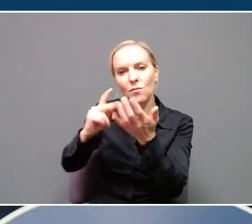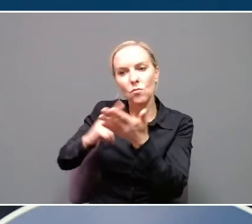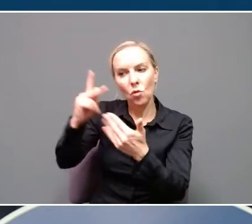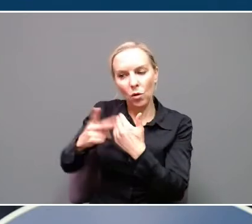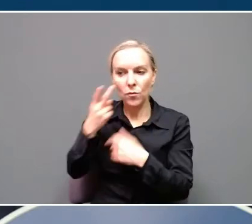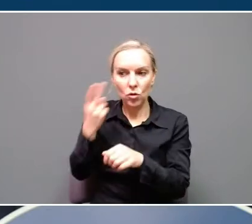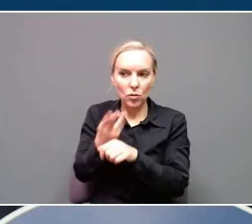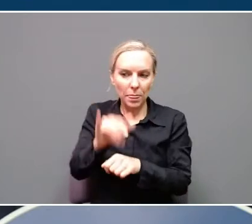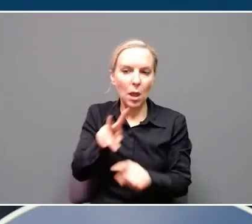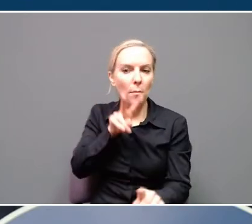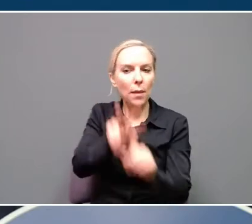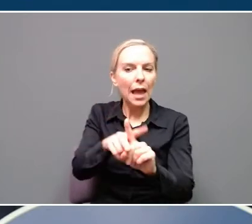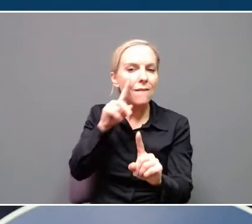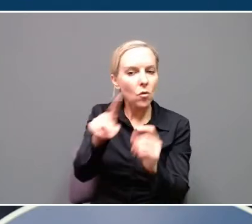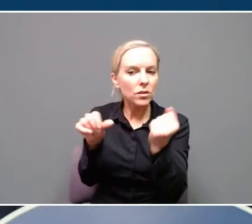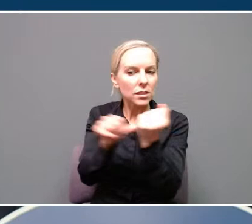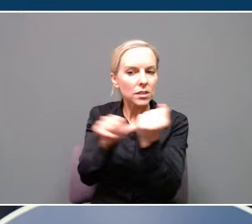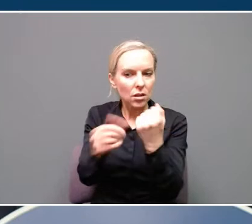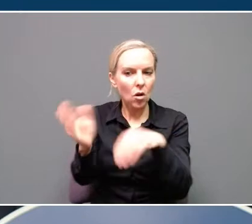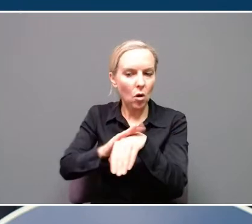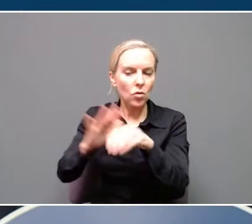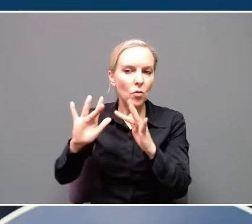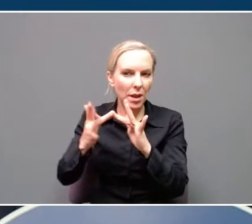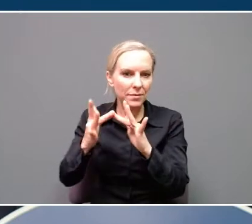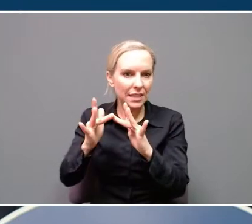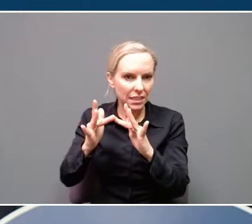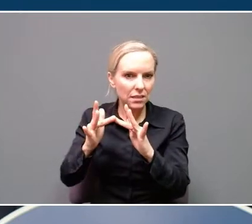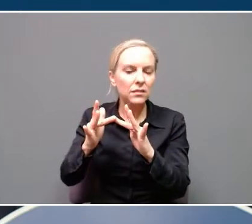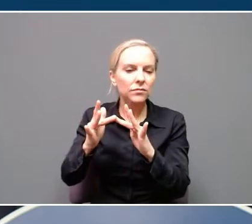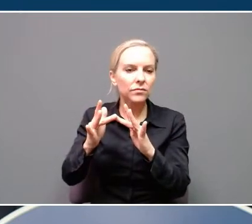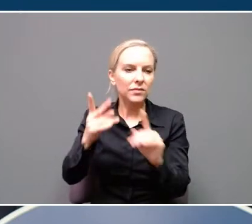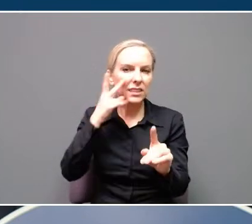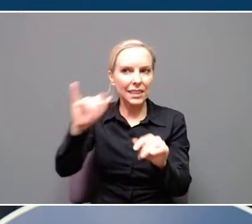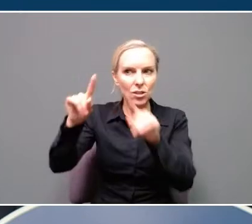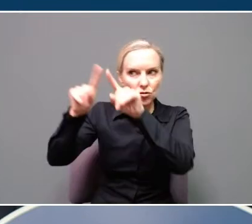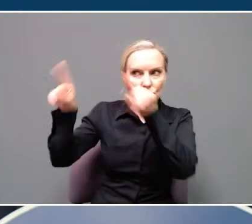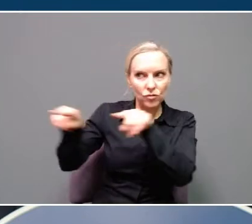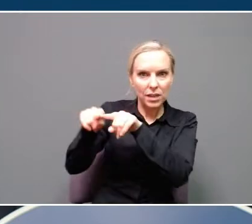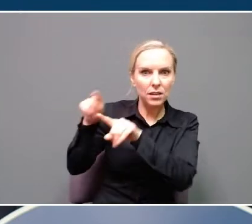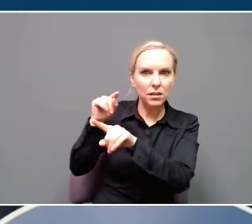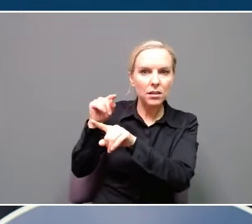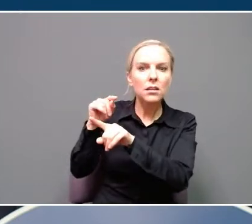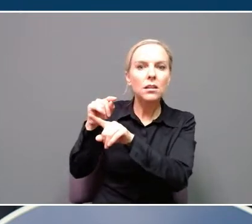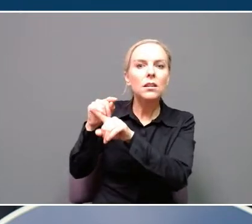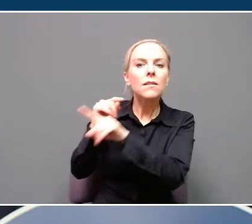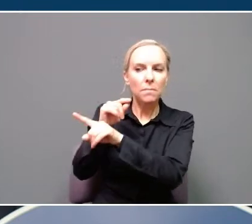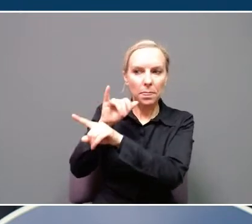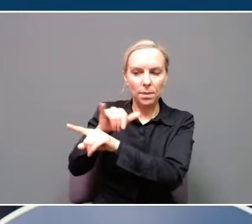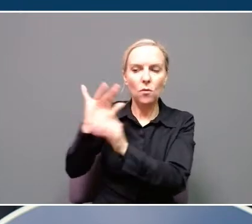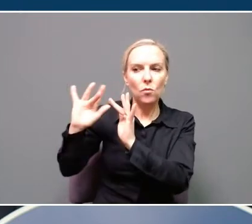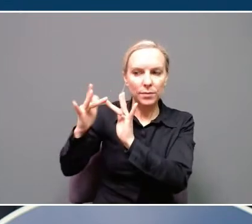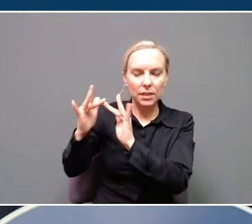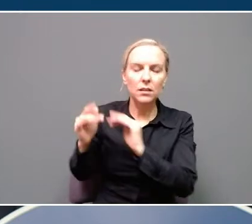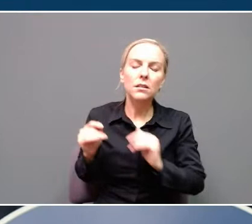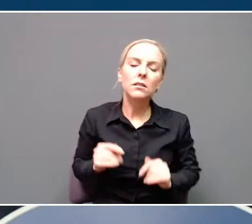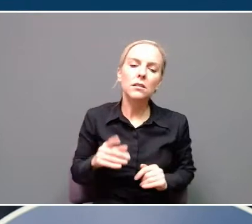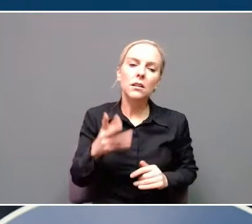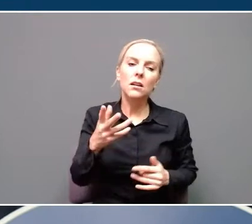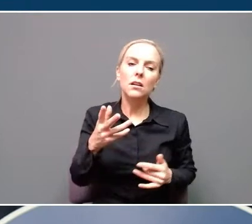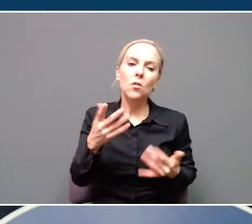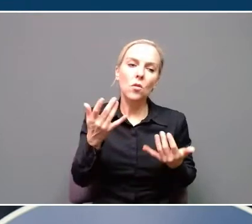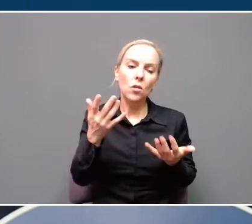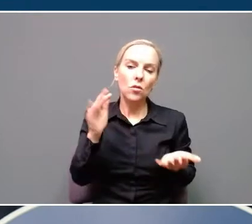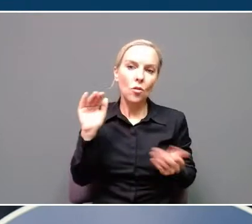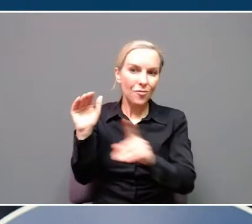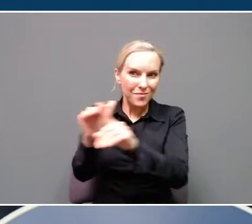for assistance on the website listed on the screen. As a reminder, we're still accepting donations to the fund. It helps